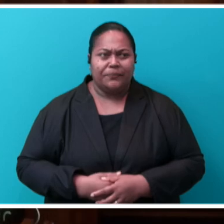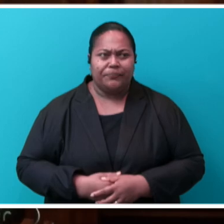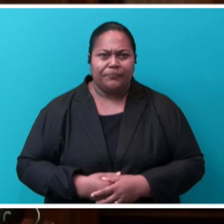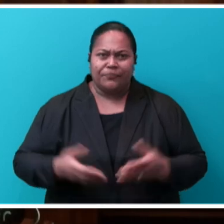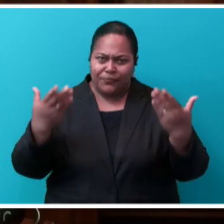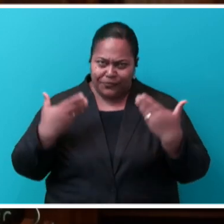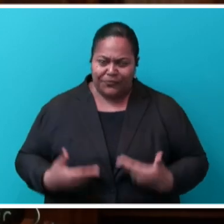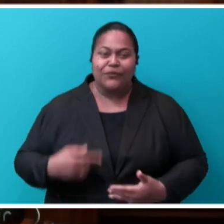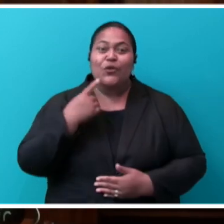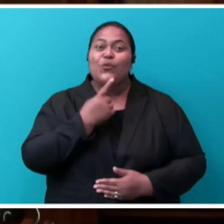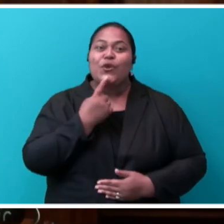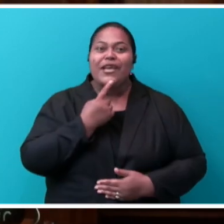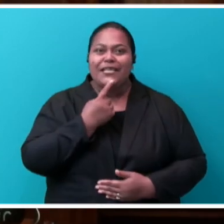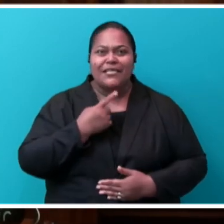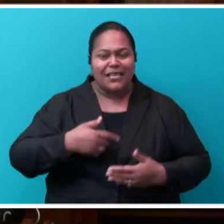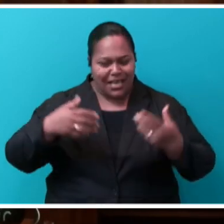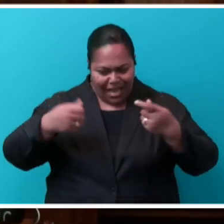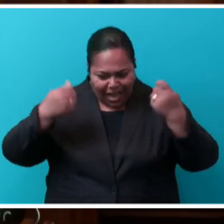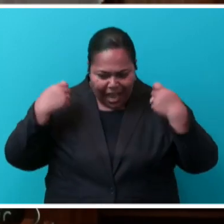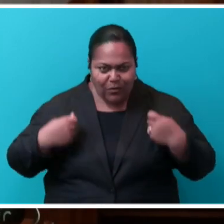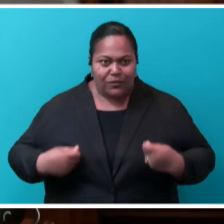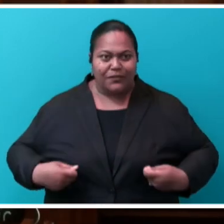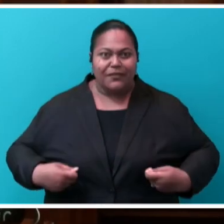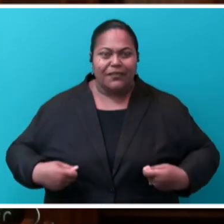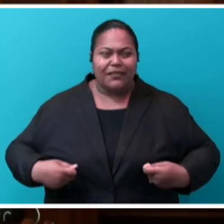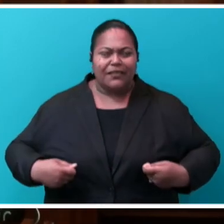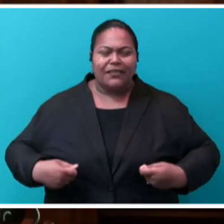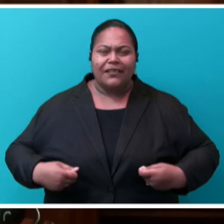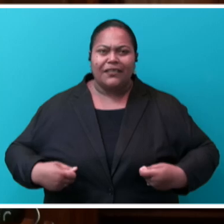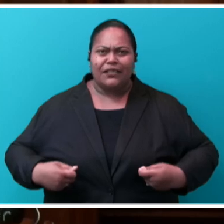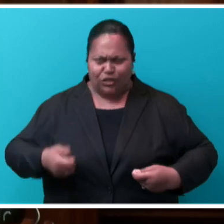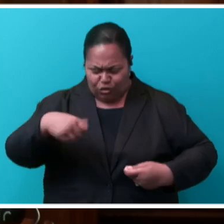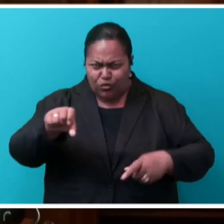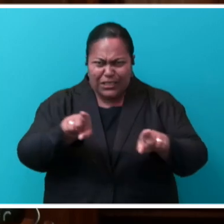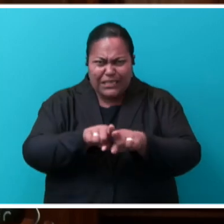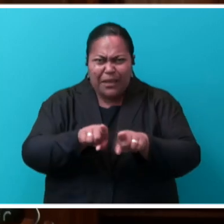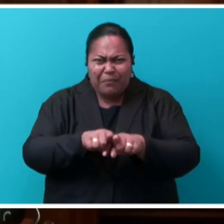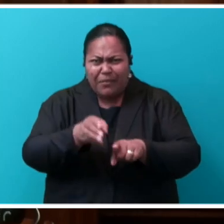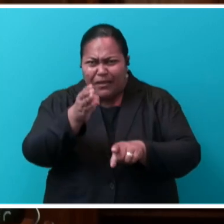gown and all, and he used the same sort of